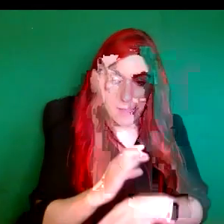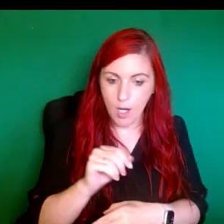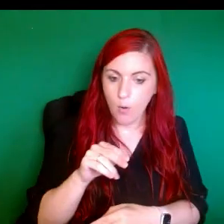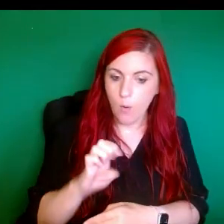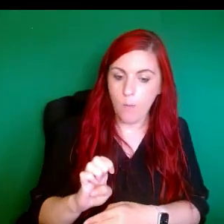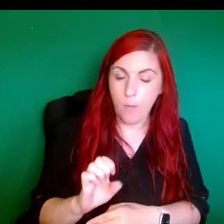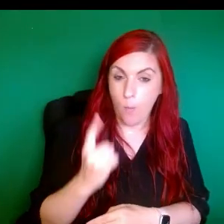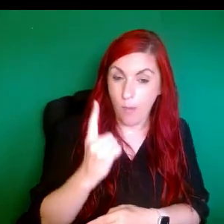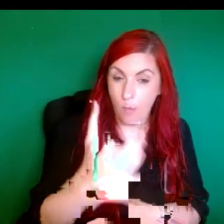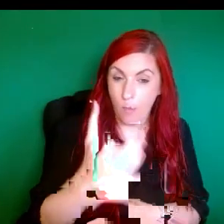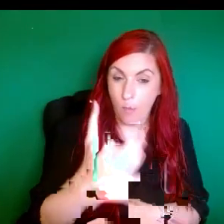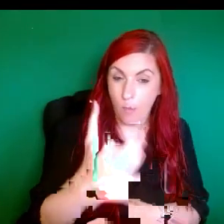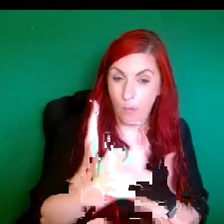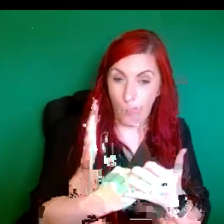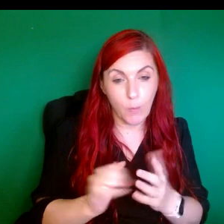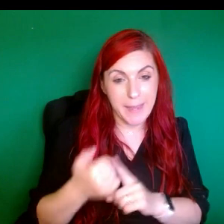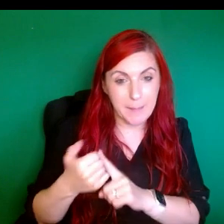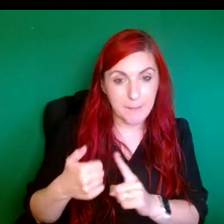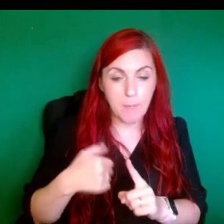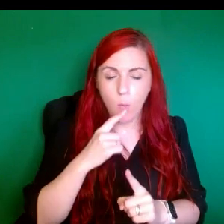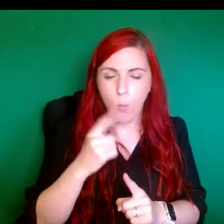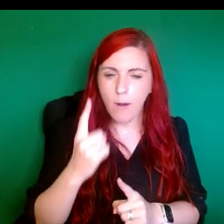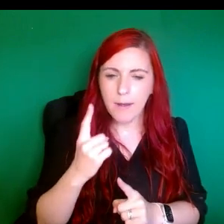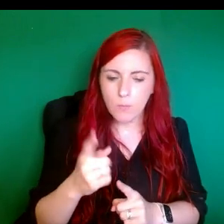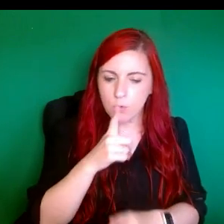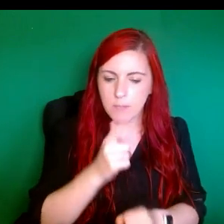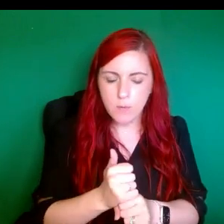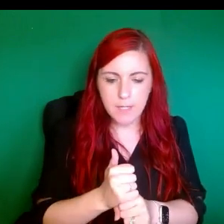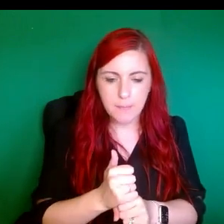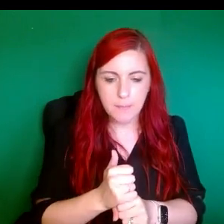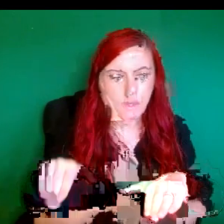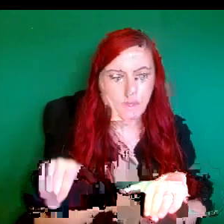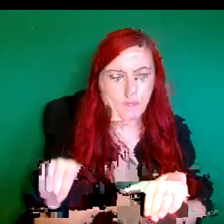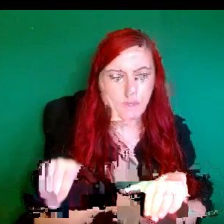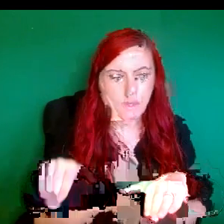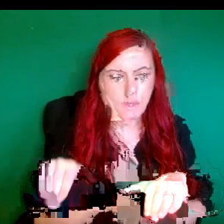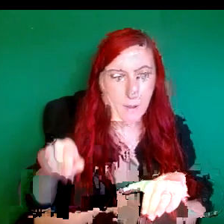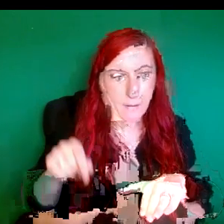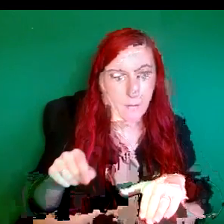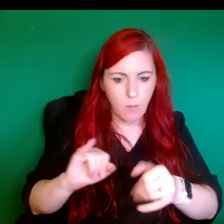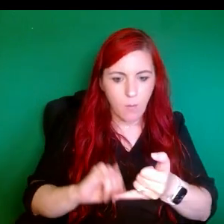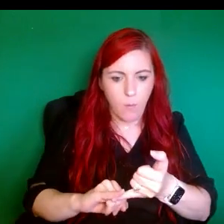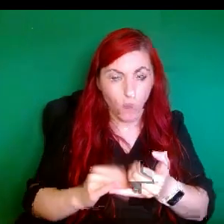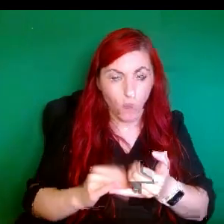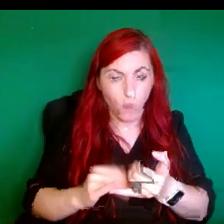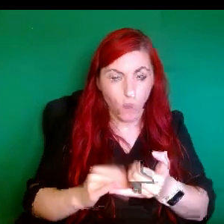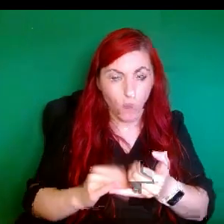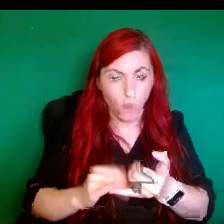the different services that are being, one thing that jumped out to me, there was a couple of things that jumped out, but one, when talking